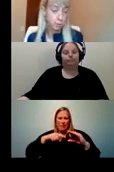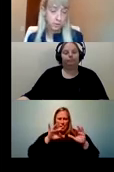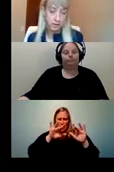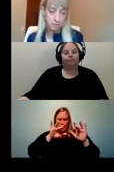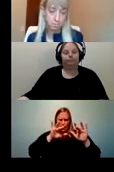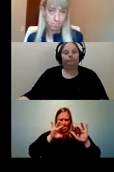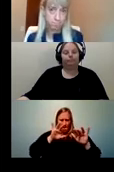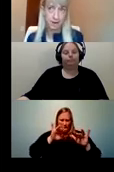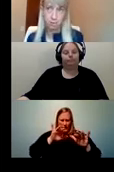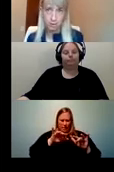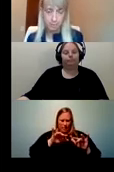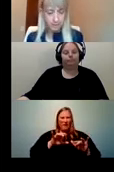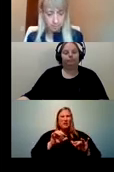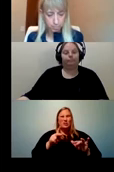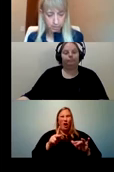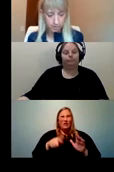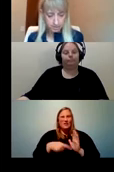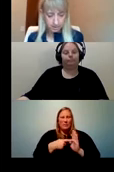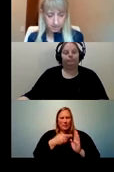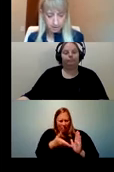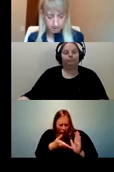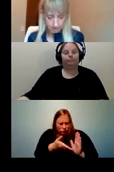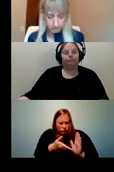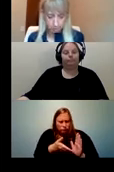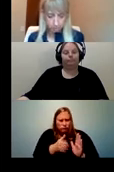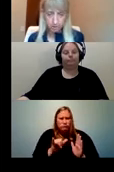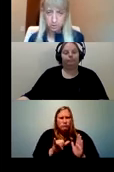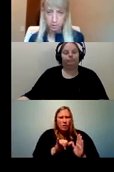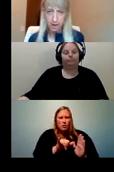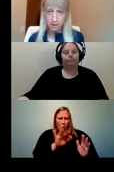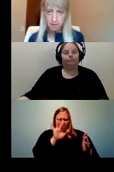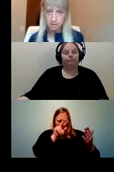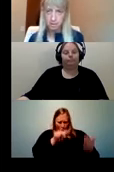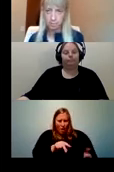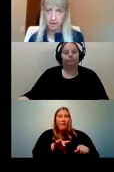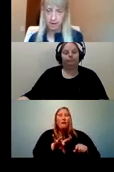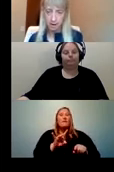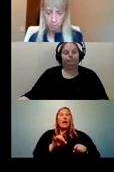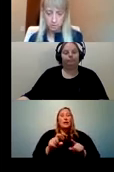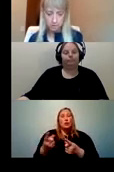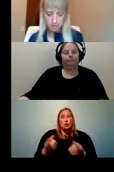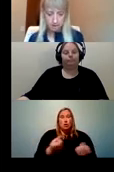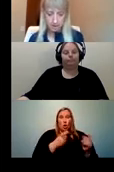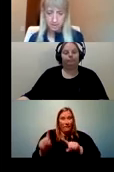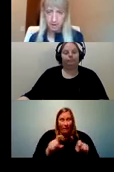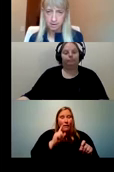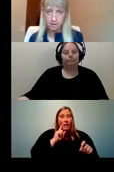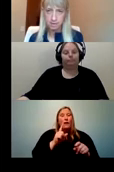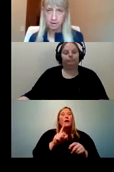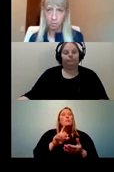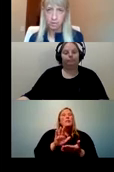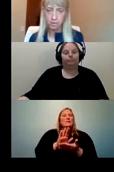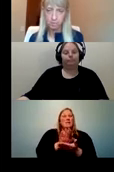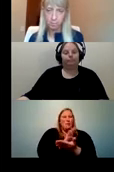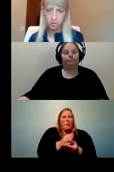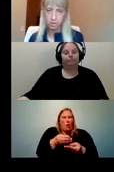junk folder that never would have been there previously. So you'll get a survey, there'll be a handout, and then in